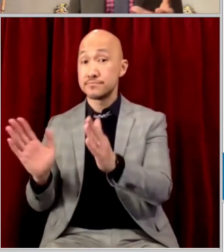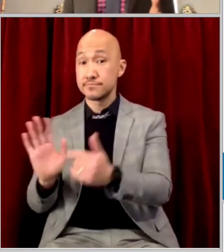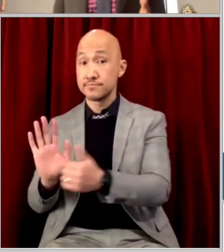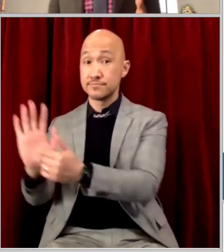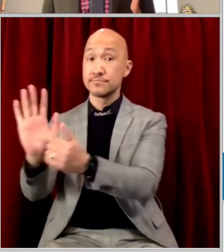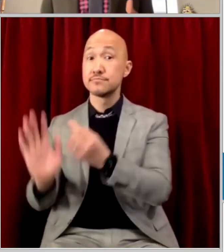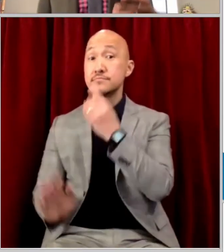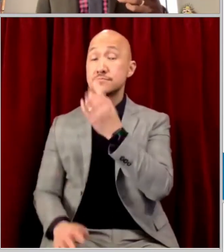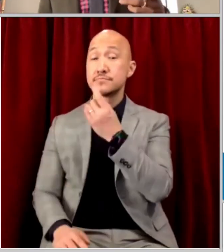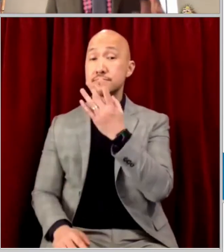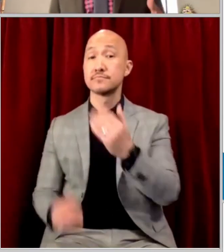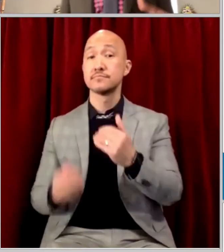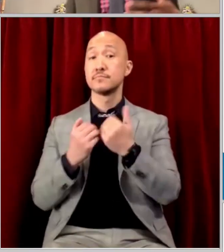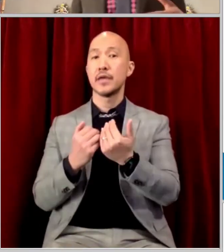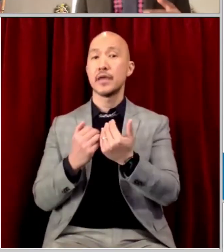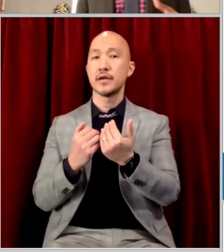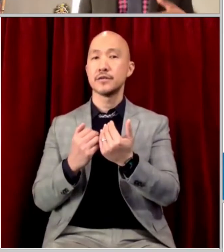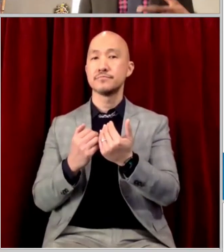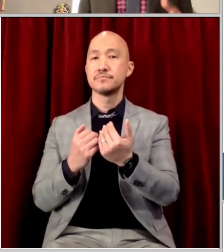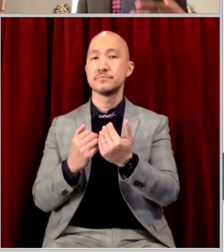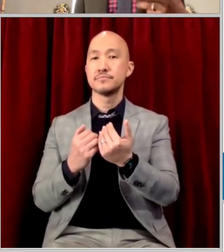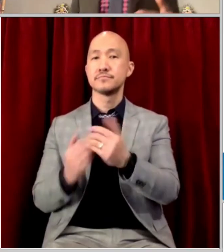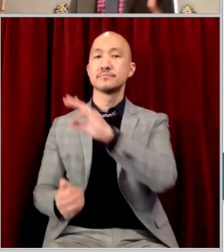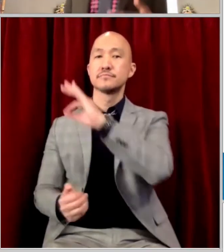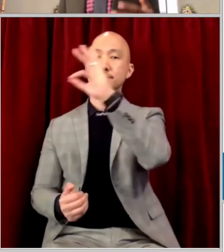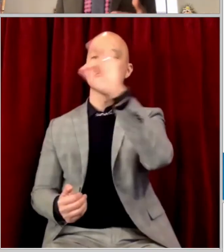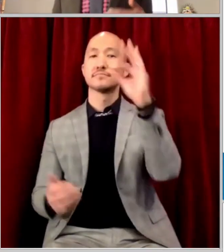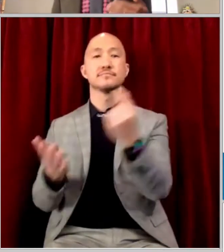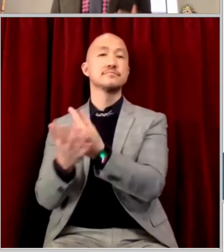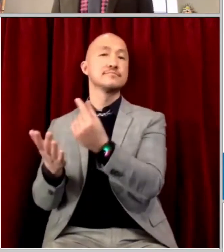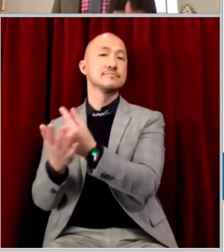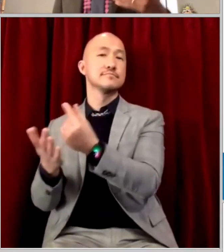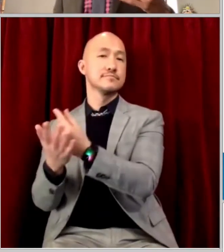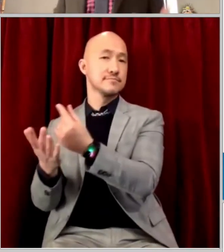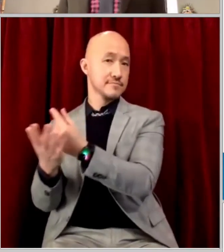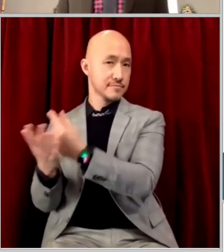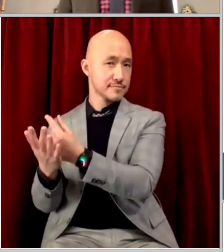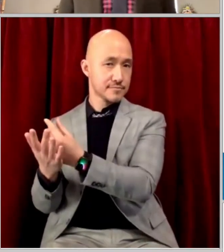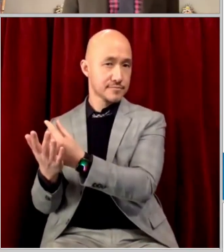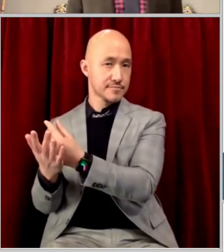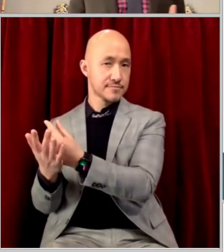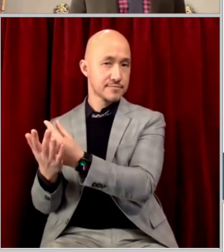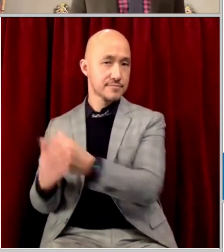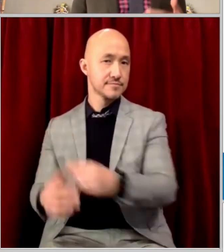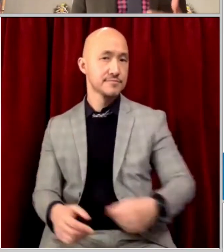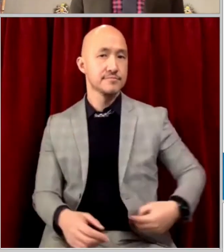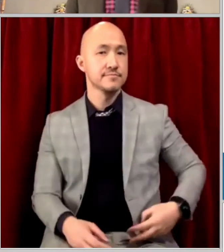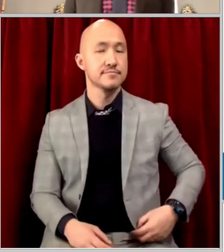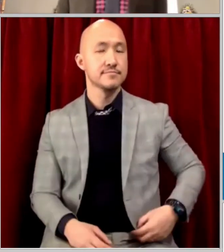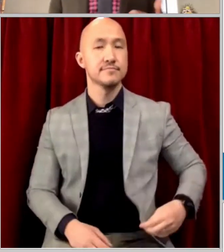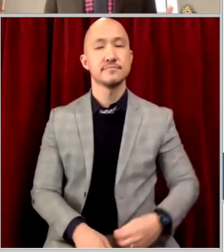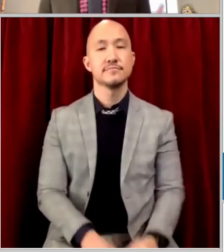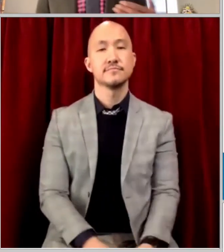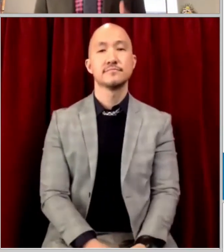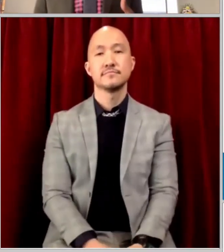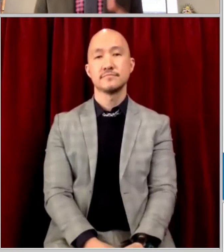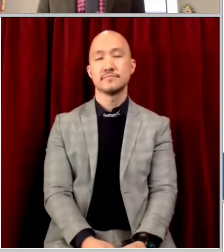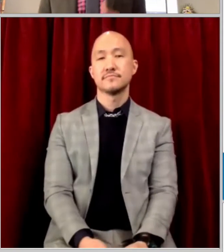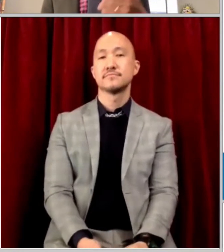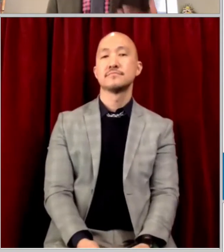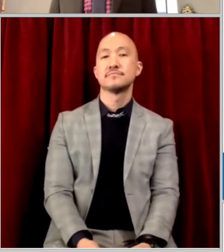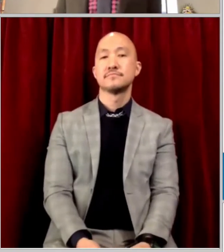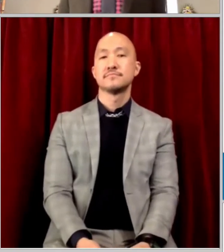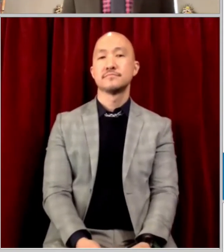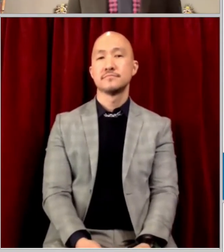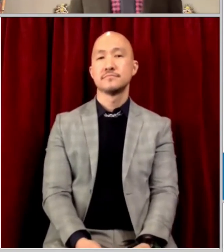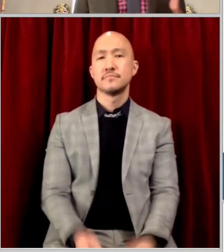The Bible says here, how then shall they call on him who they have not believed? And how shall they believe in him whom they